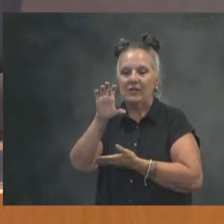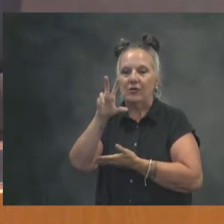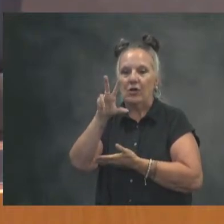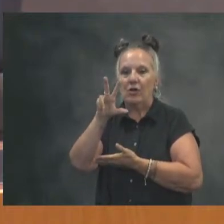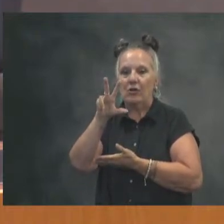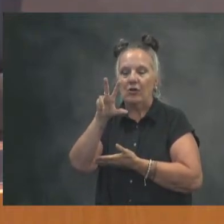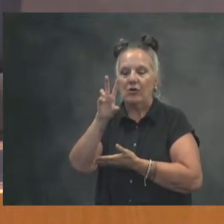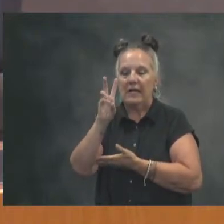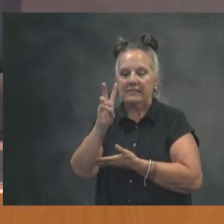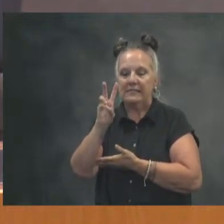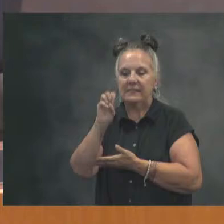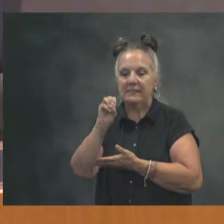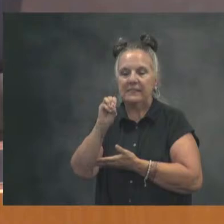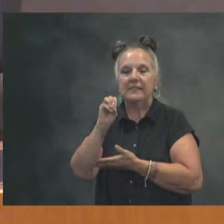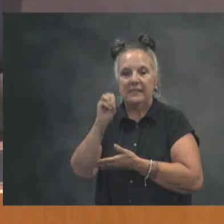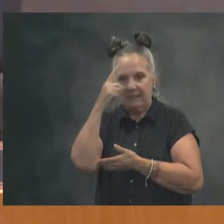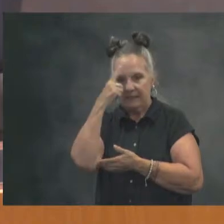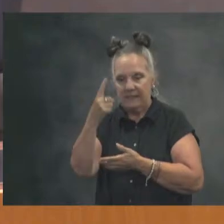$463,636.60.